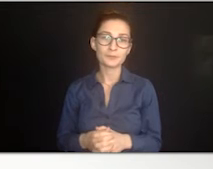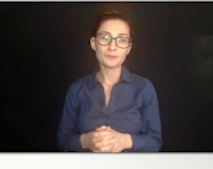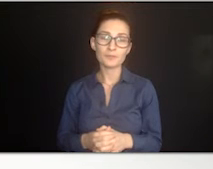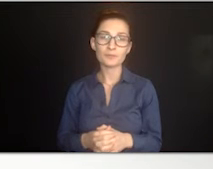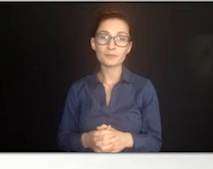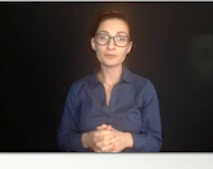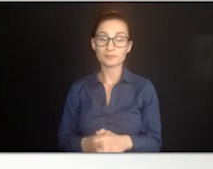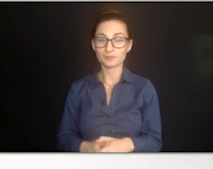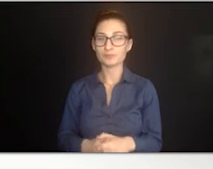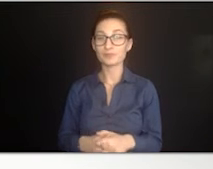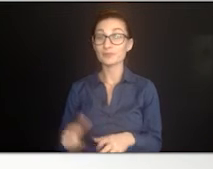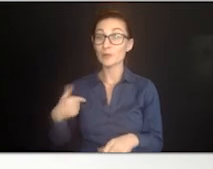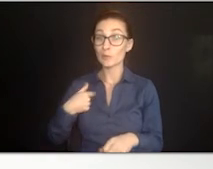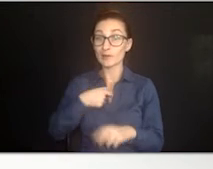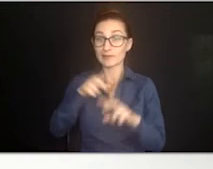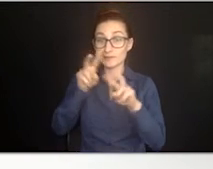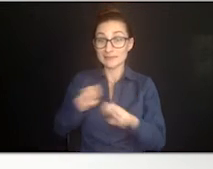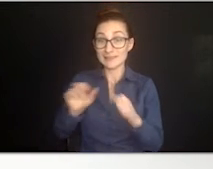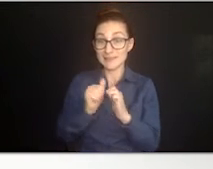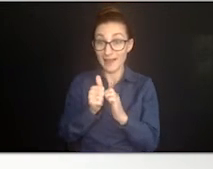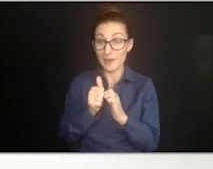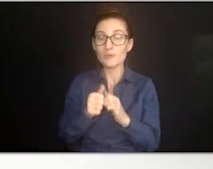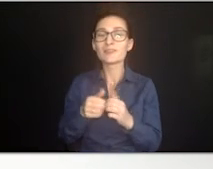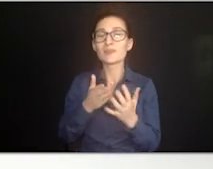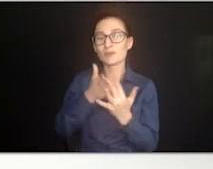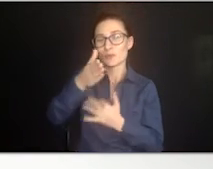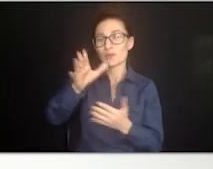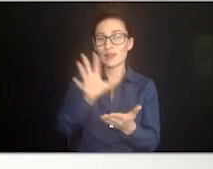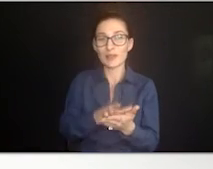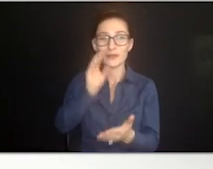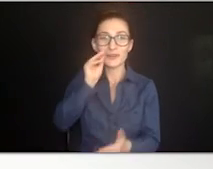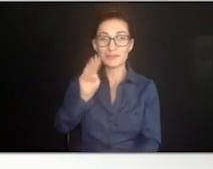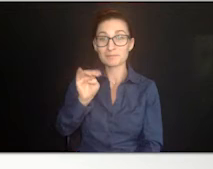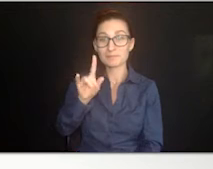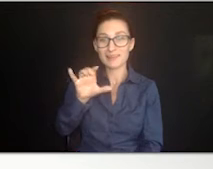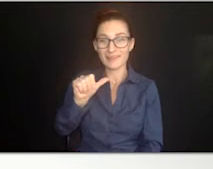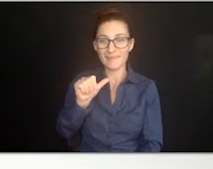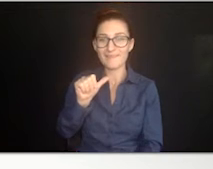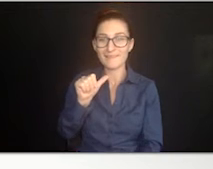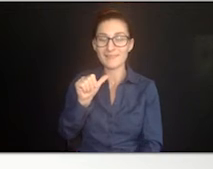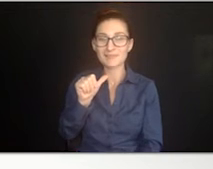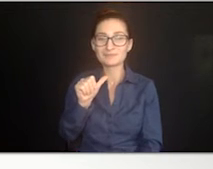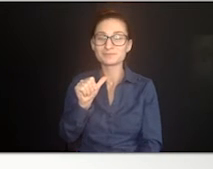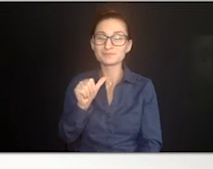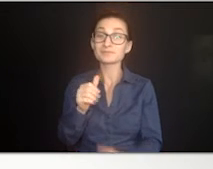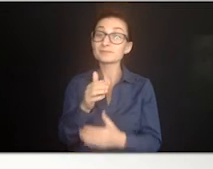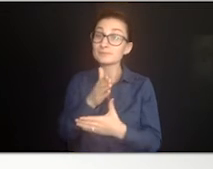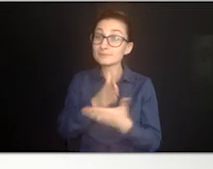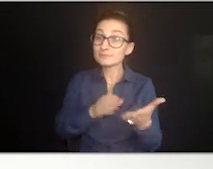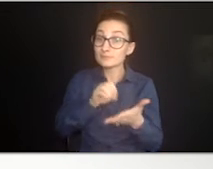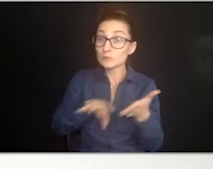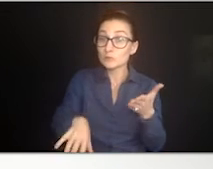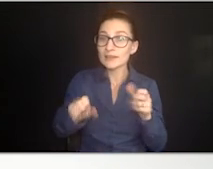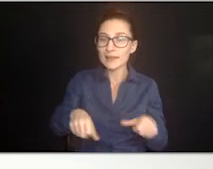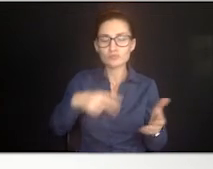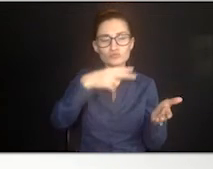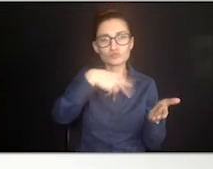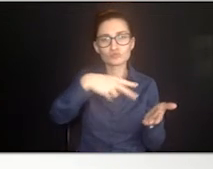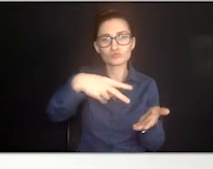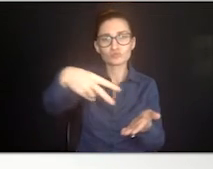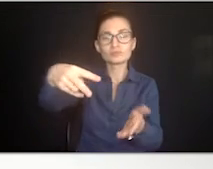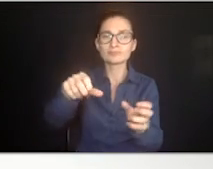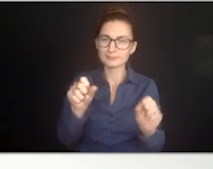And one of the ways that we do that is through learning media. So some students may read print. They have